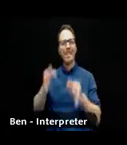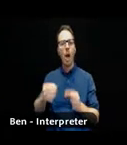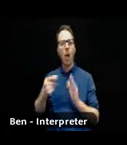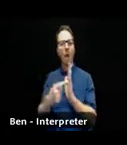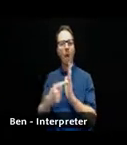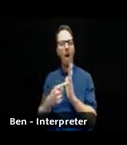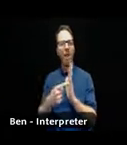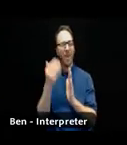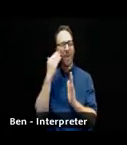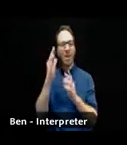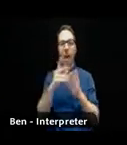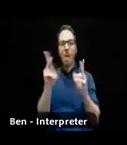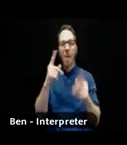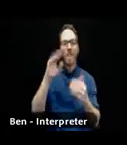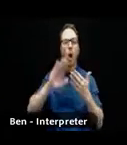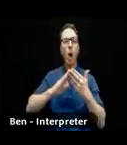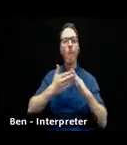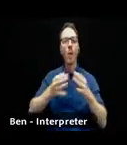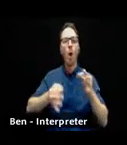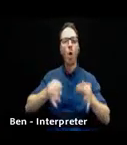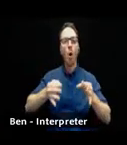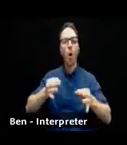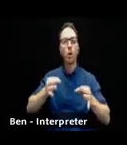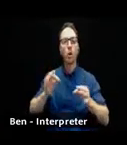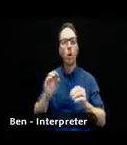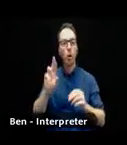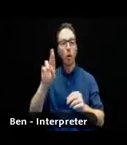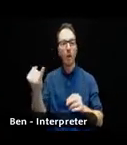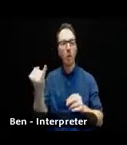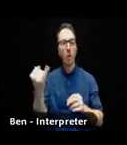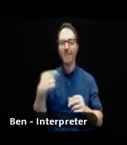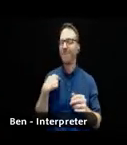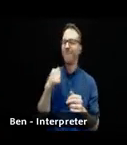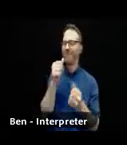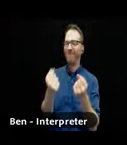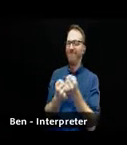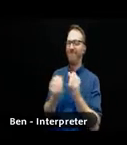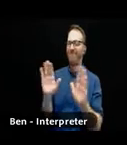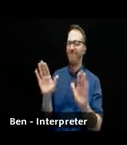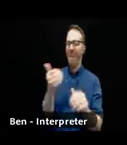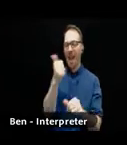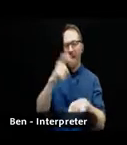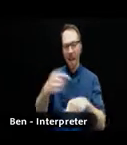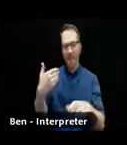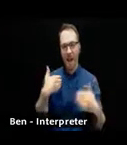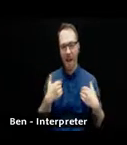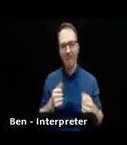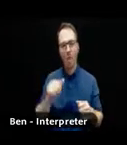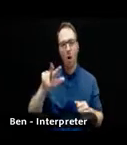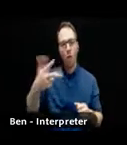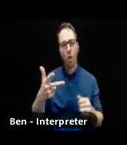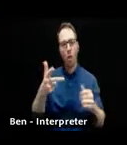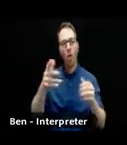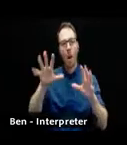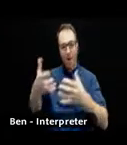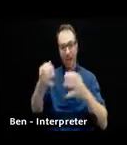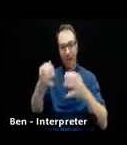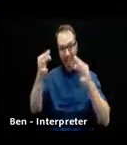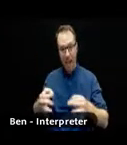some people think of community courts as restorative. I personally don't. I think anytime when there's sort of a third-party decider,